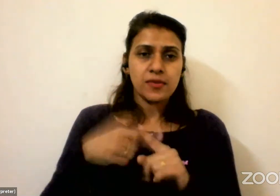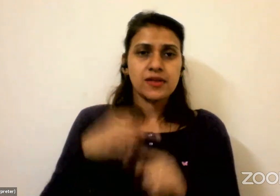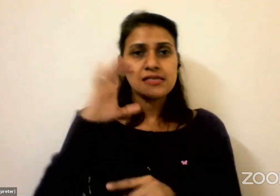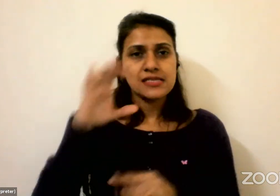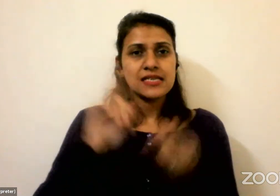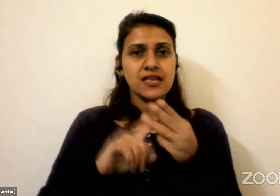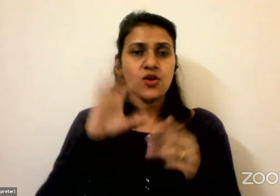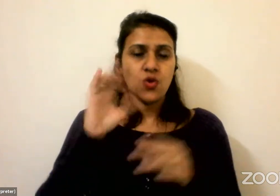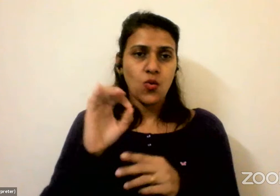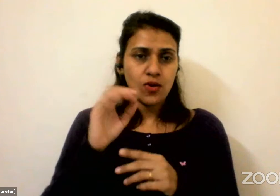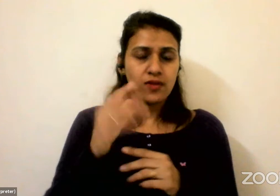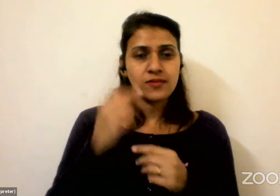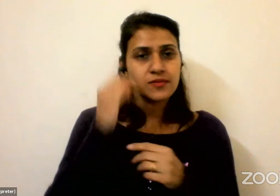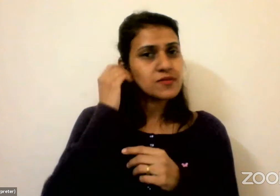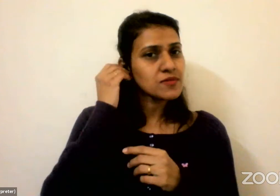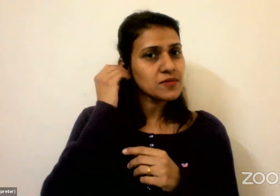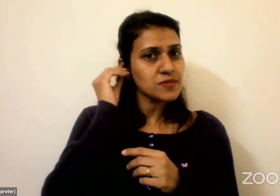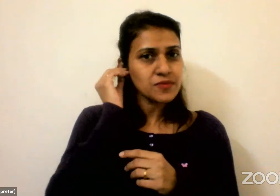iSTEM.